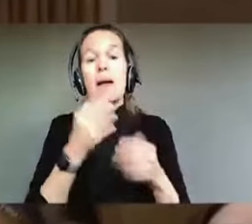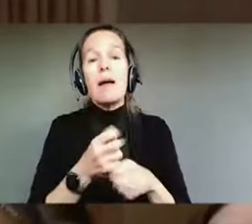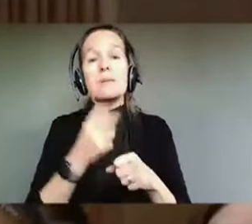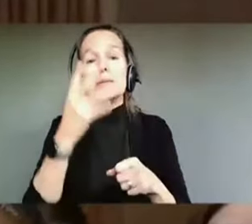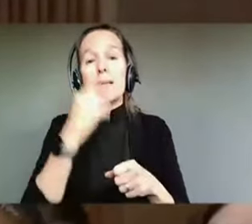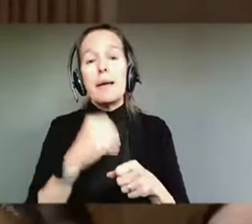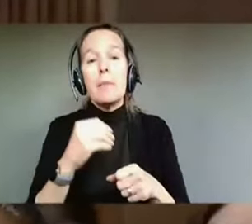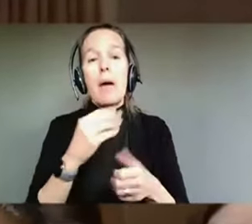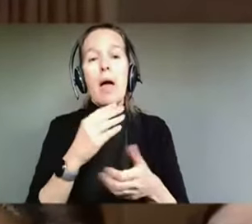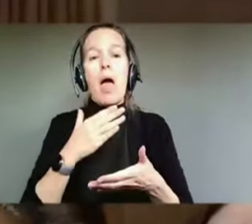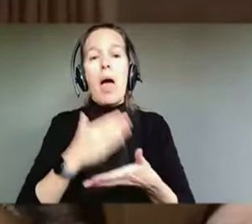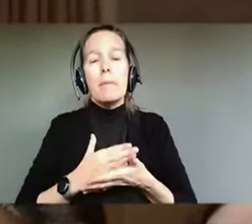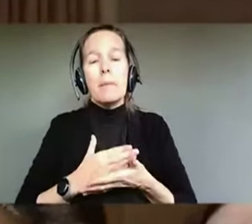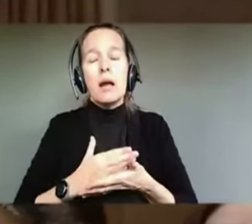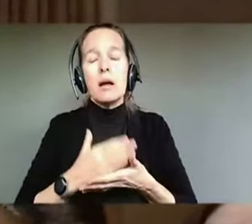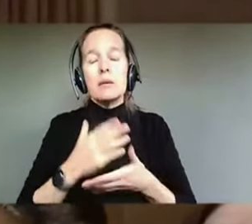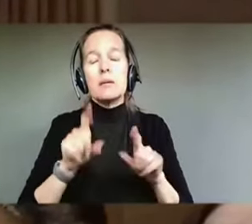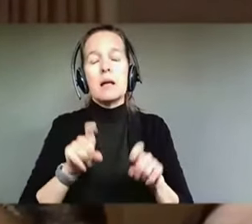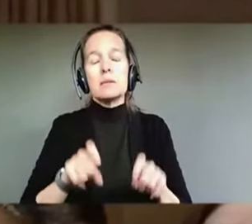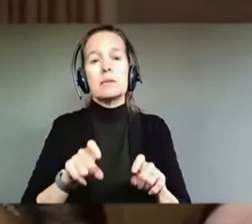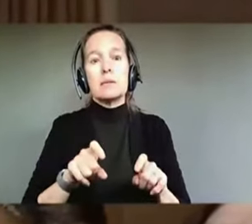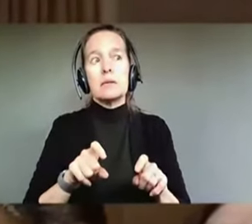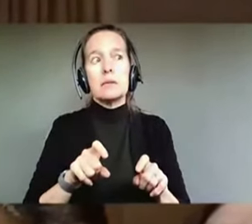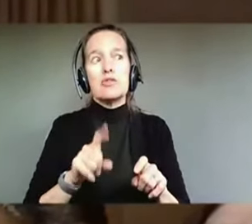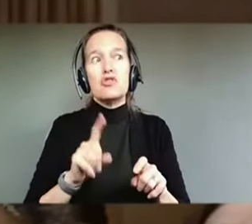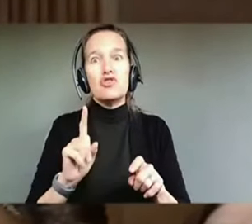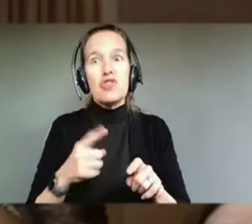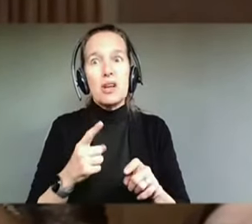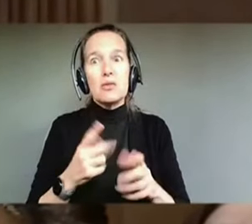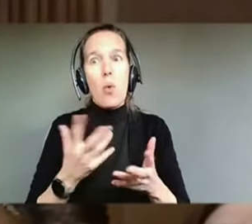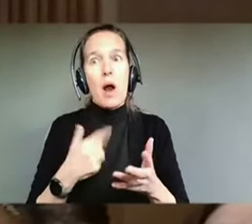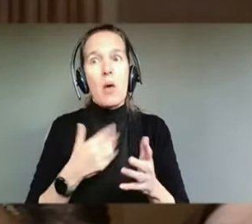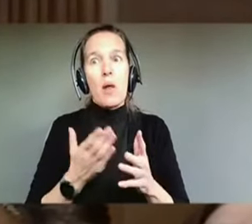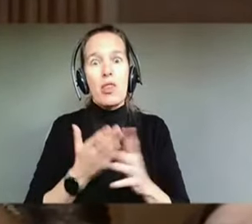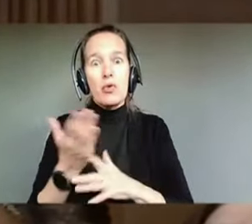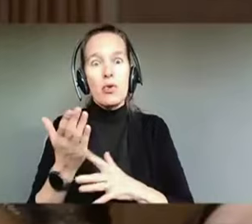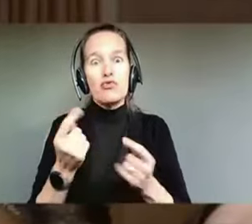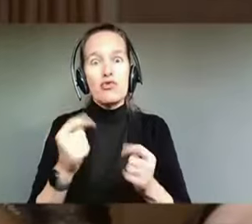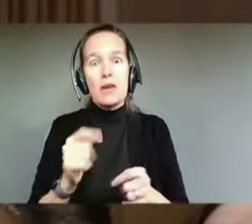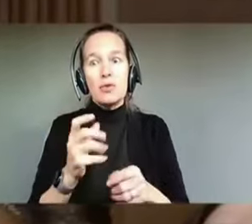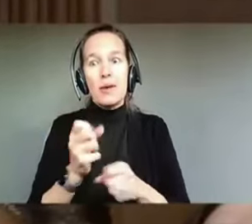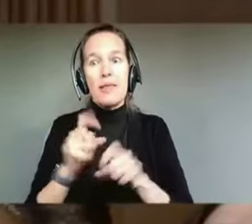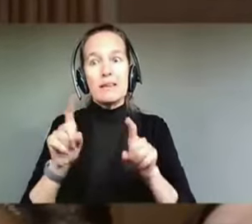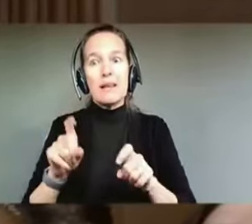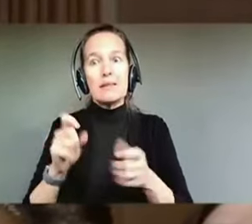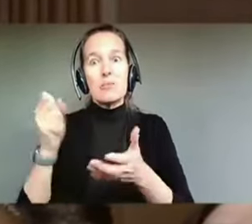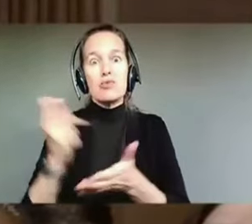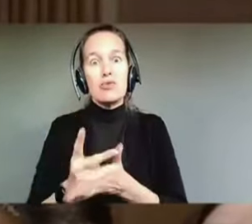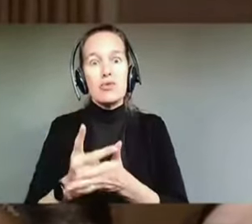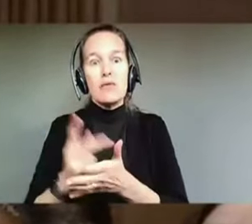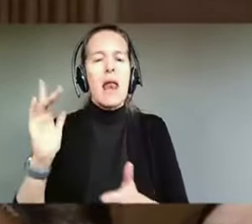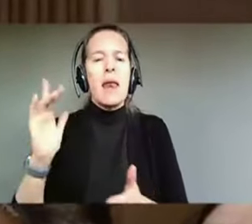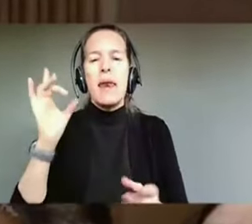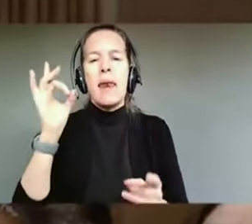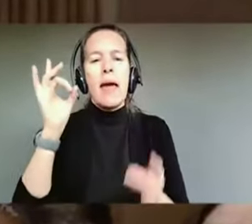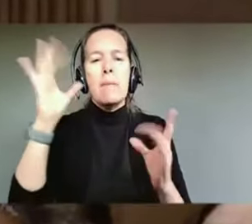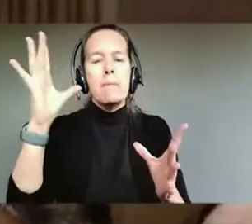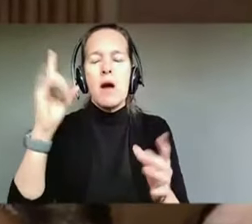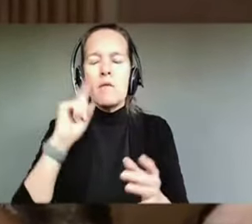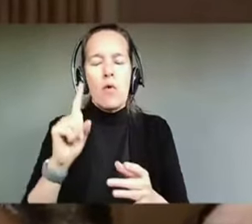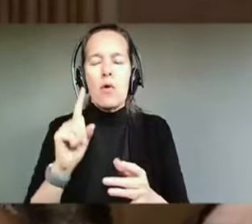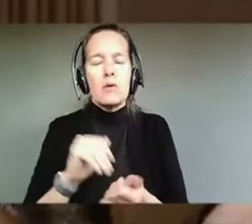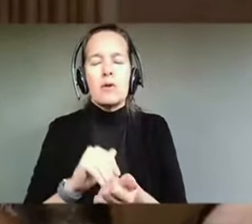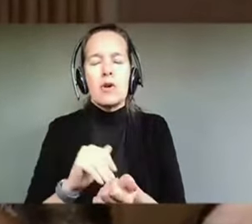go through to yeah. just get the test approved mm-hmm. Is a nightmare for the doctor's offices. And again, as this is happening, I'm watching my